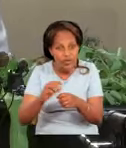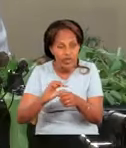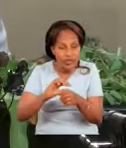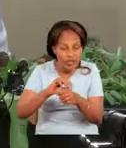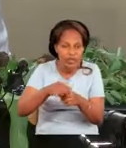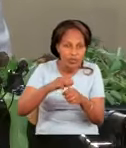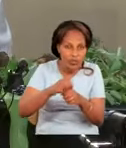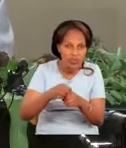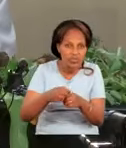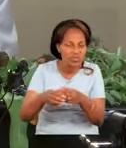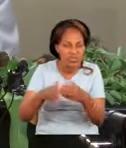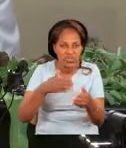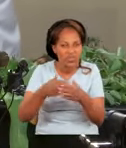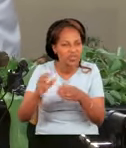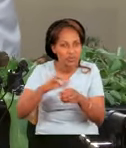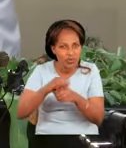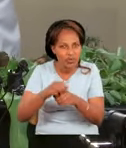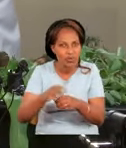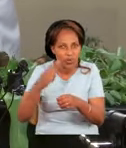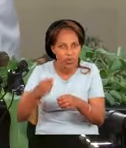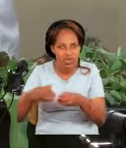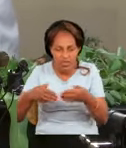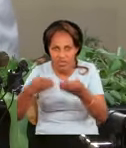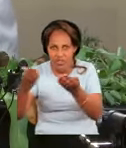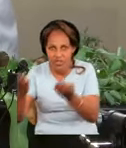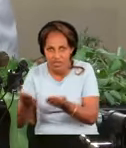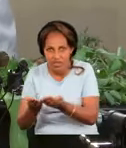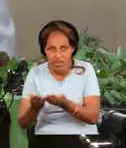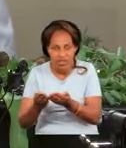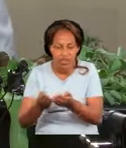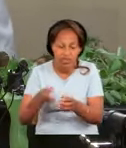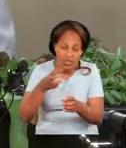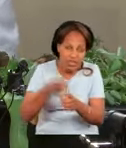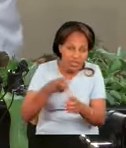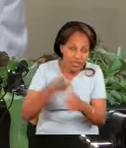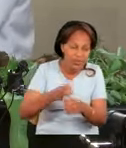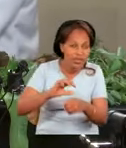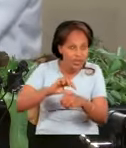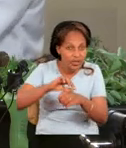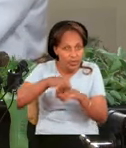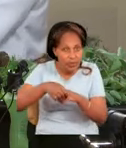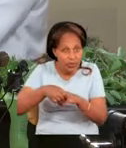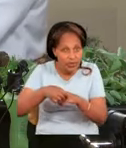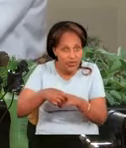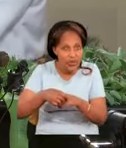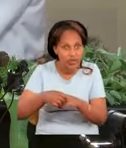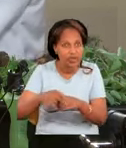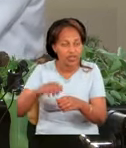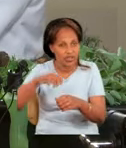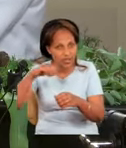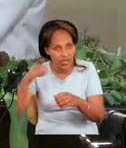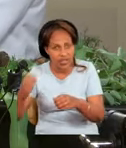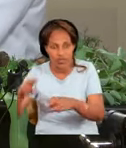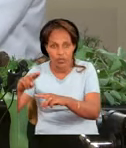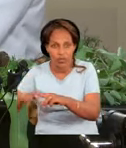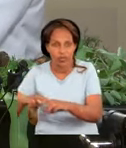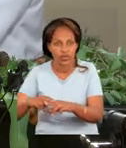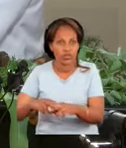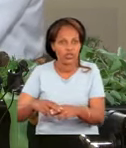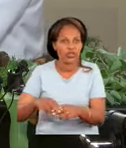one petri dish. If it's difficult to do that, put it on the other petri dish. Sure,